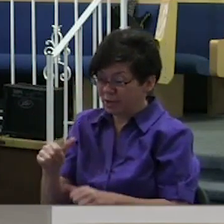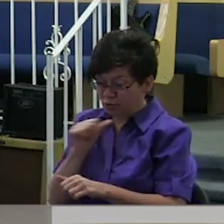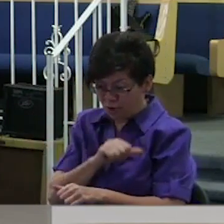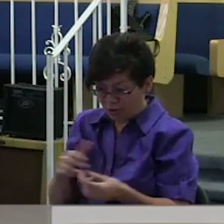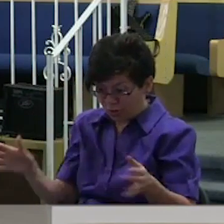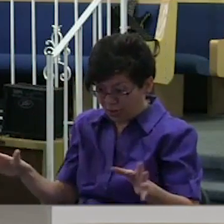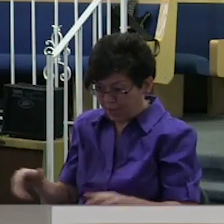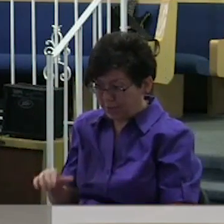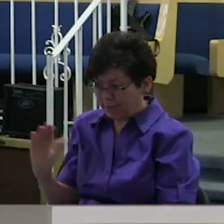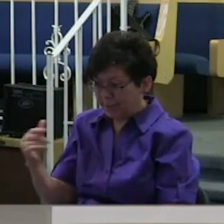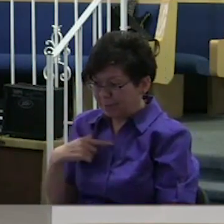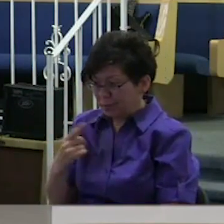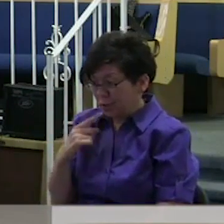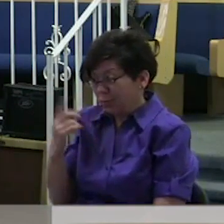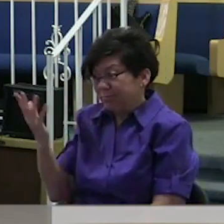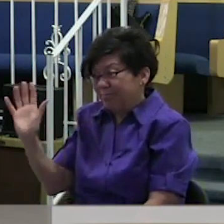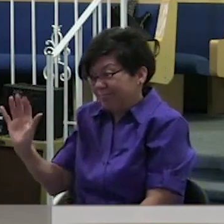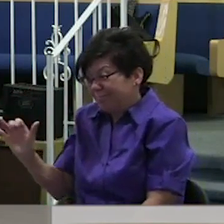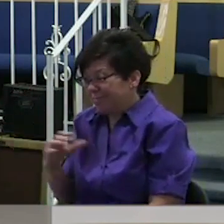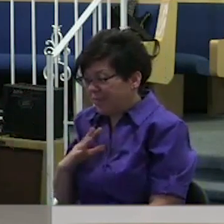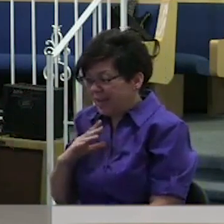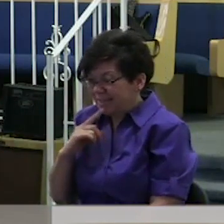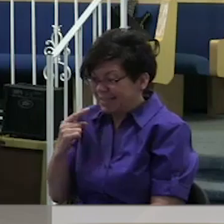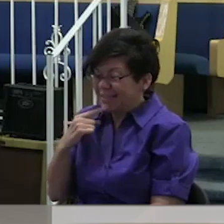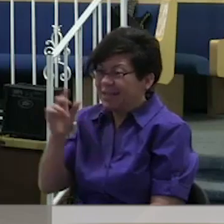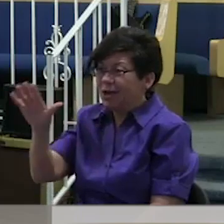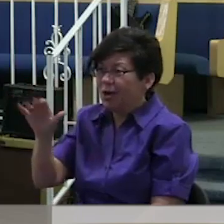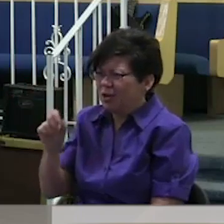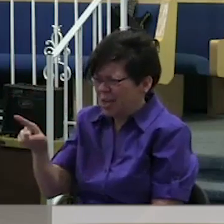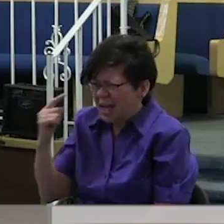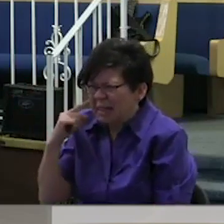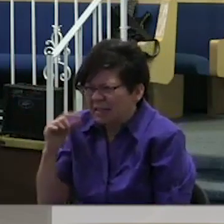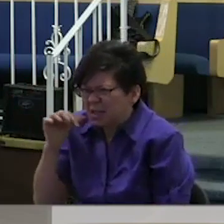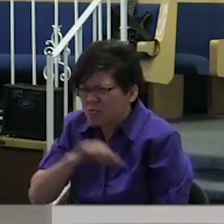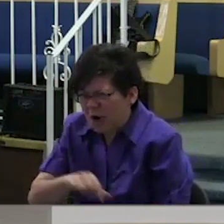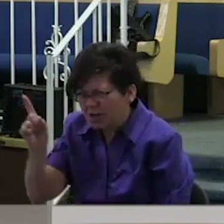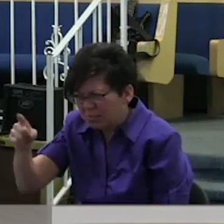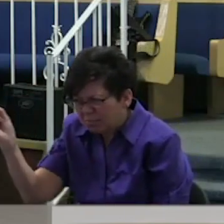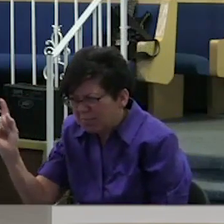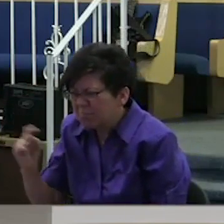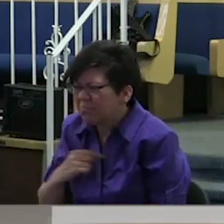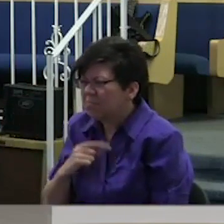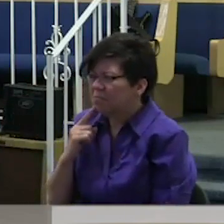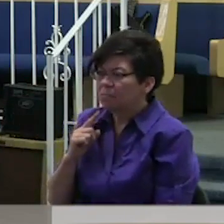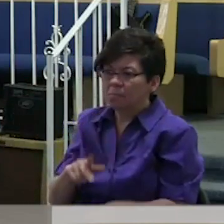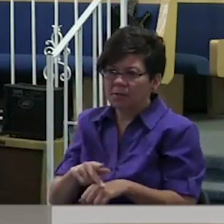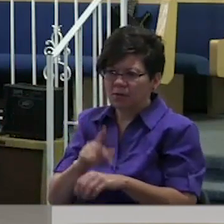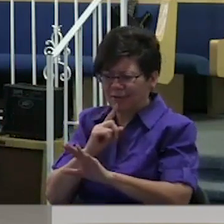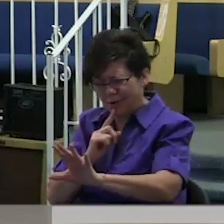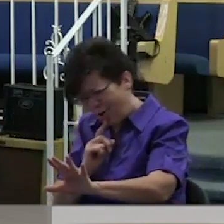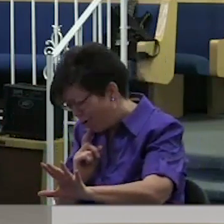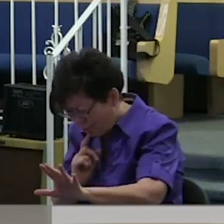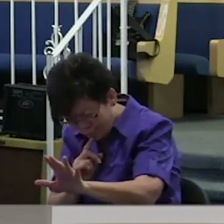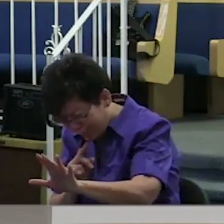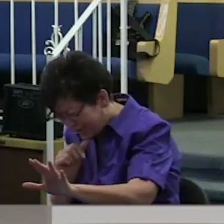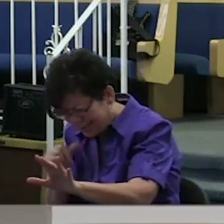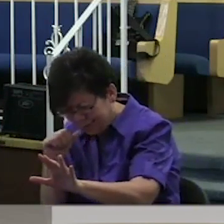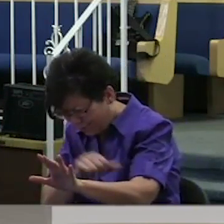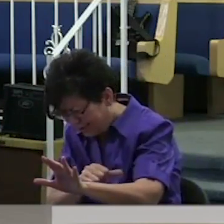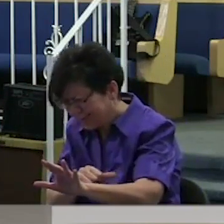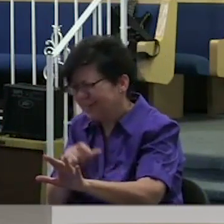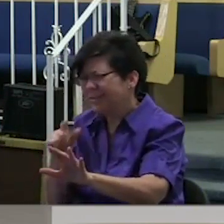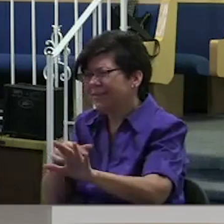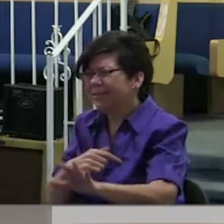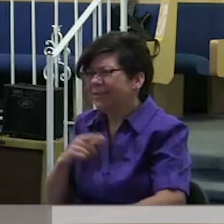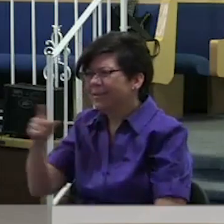you must be all right. So they suppose that they must have been drunk. Oh, but Peter, he said, no, they're not drunk,